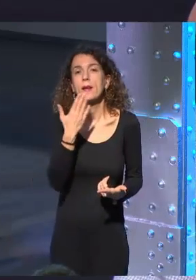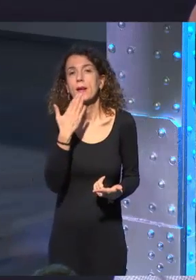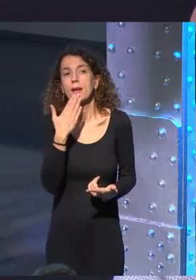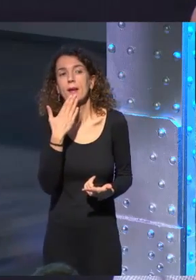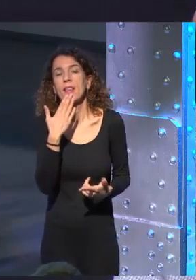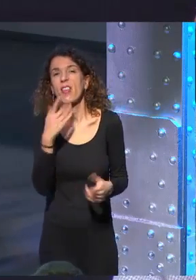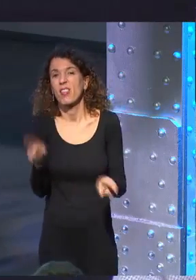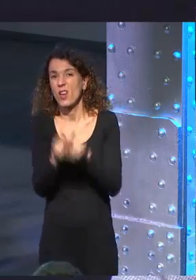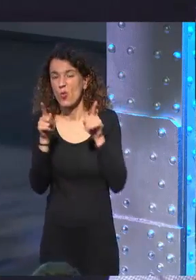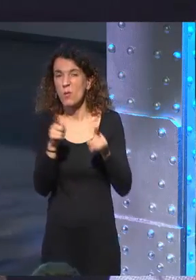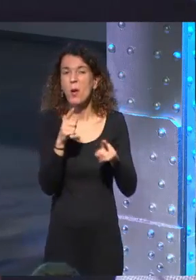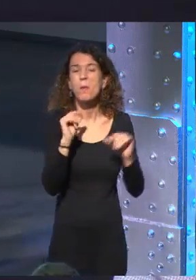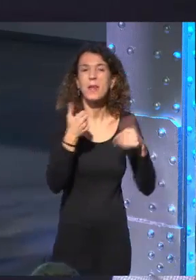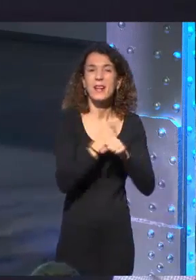it.